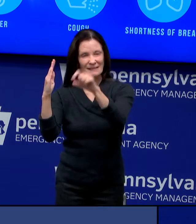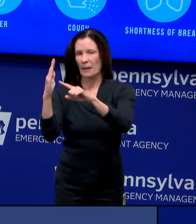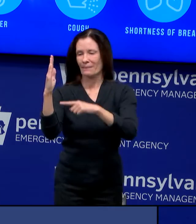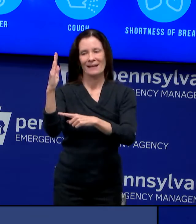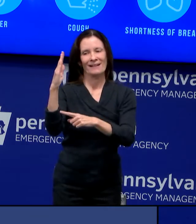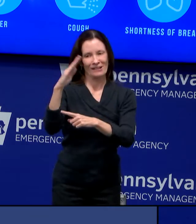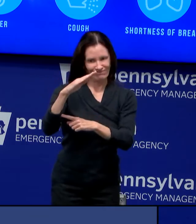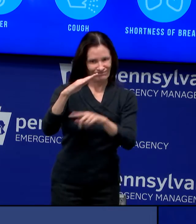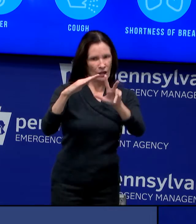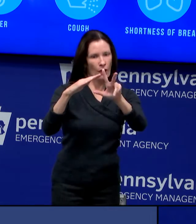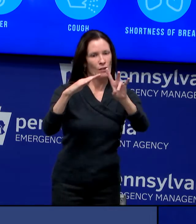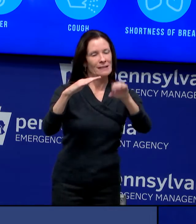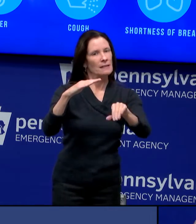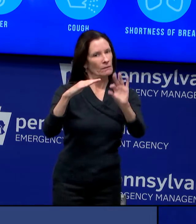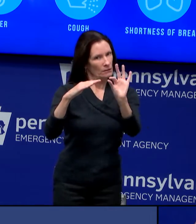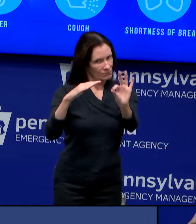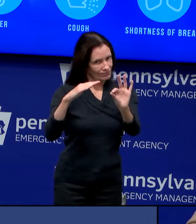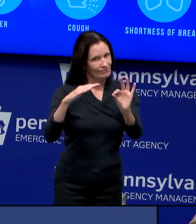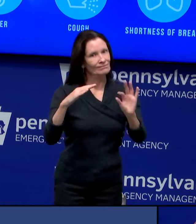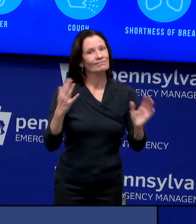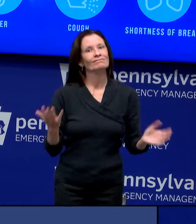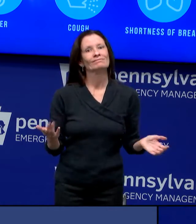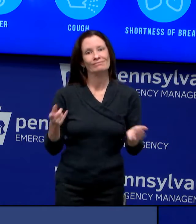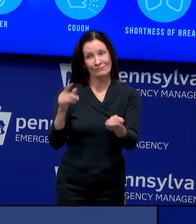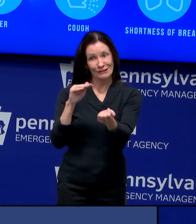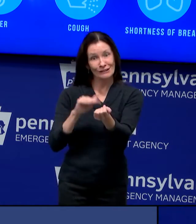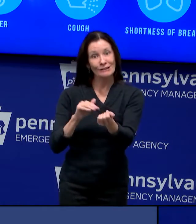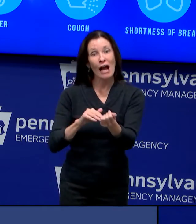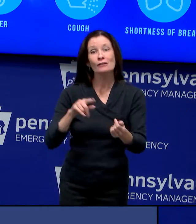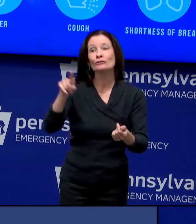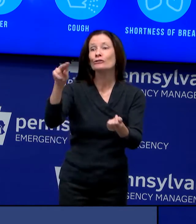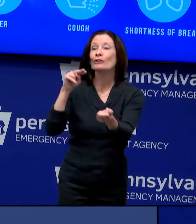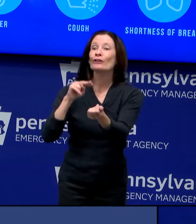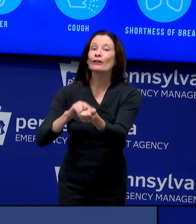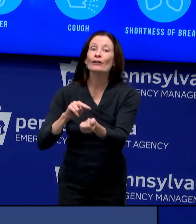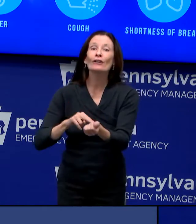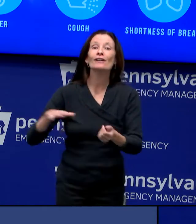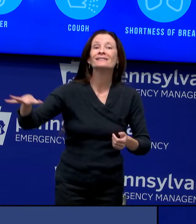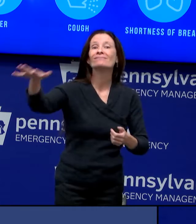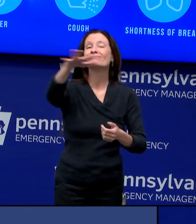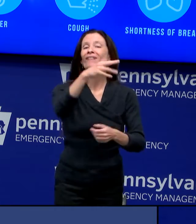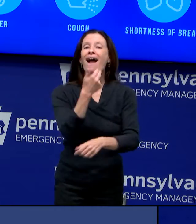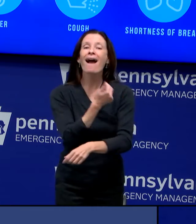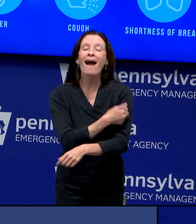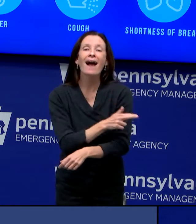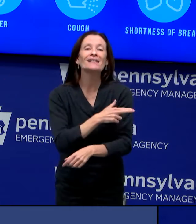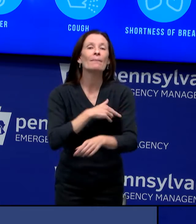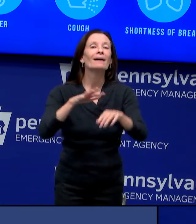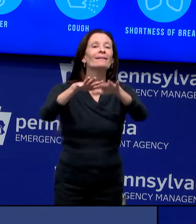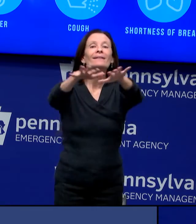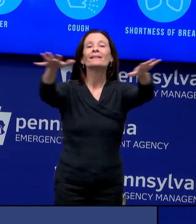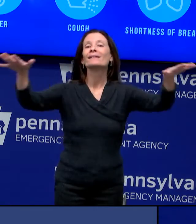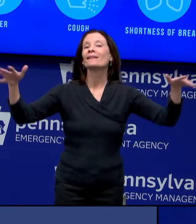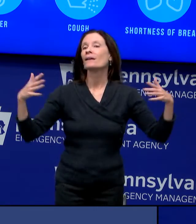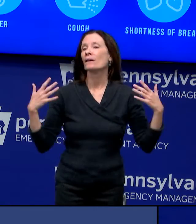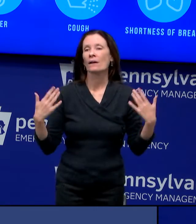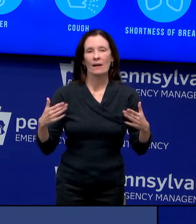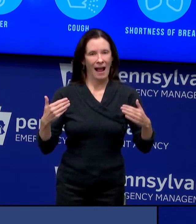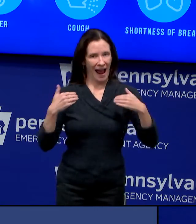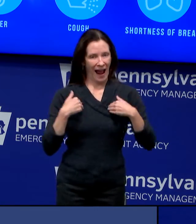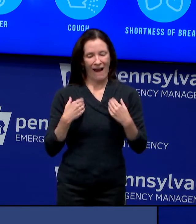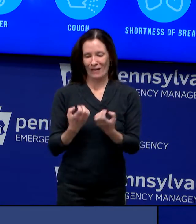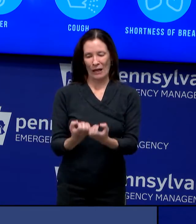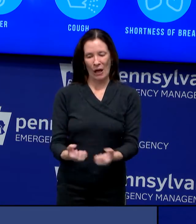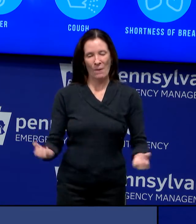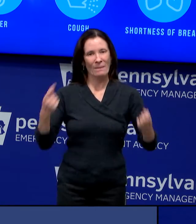our healthcare systems to, so far, and it's looking good so far, to be able to withstand the number of cases. There are